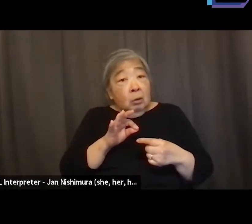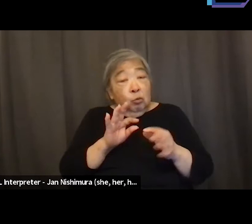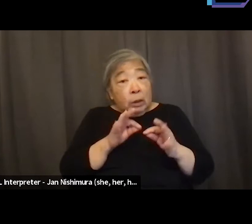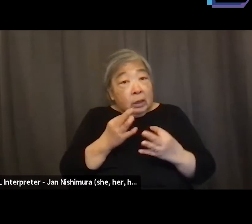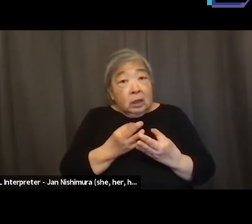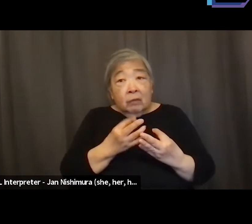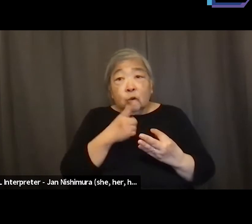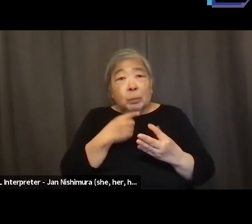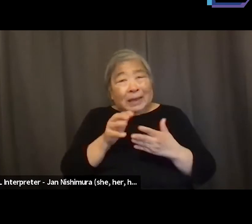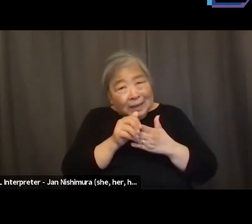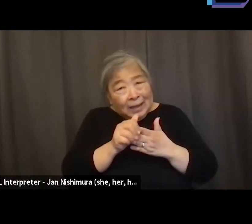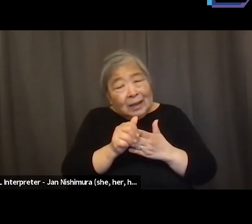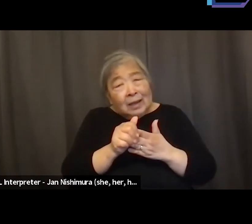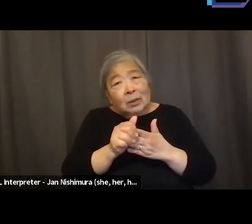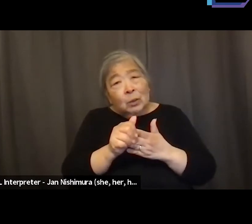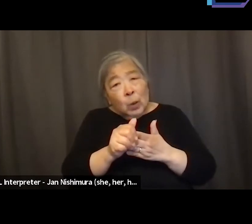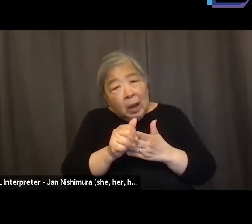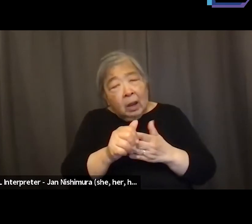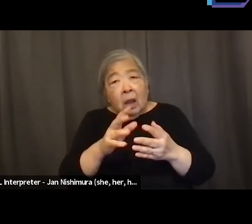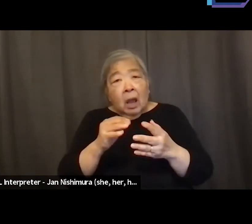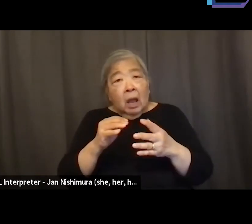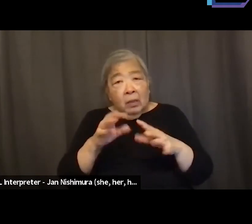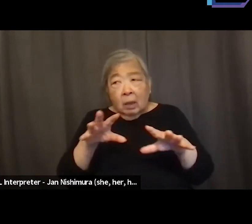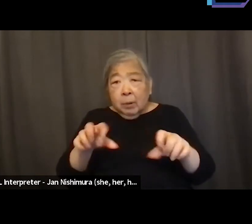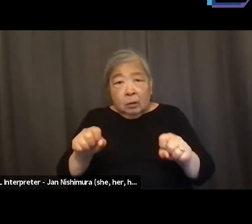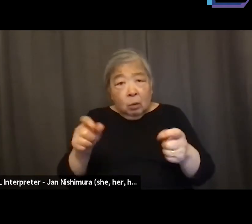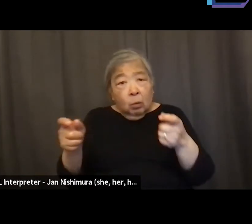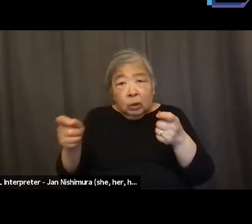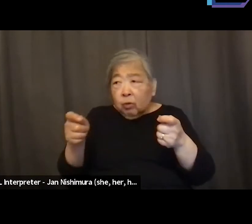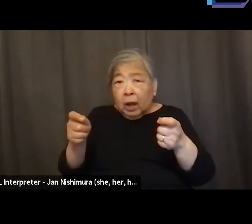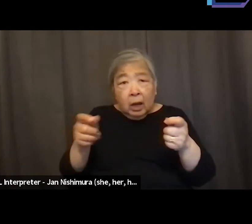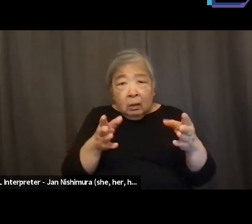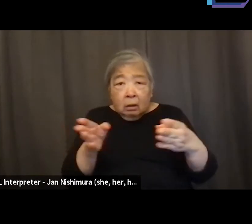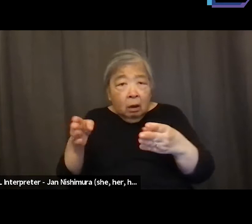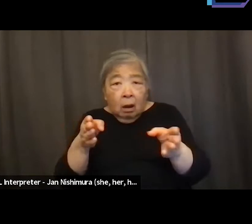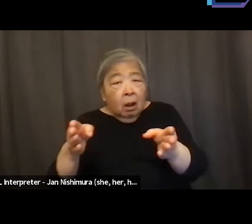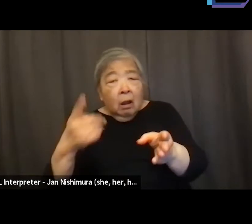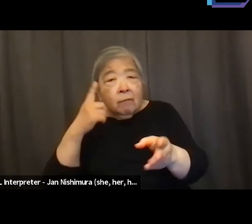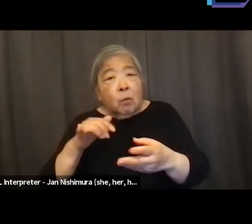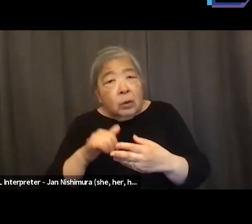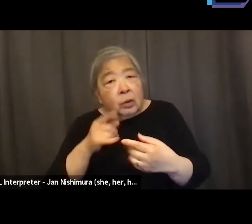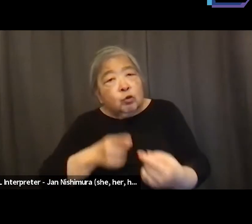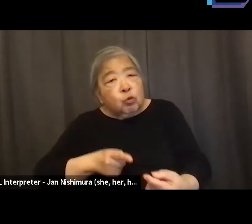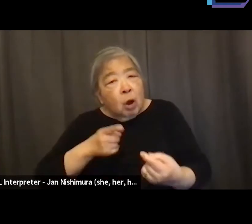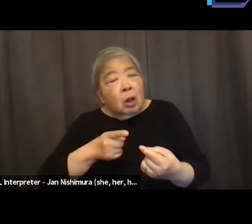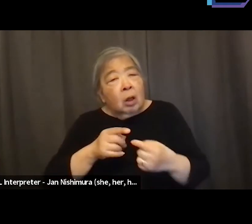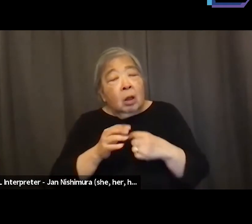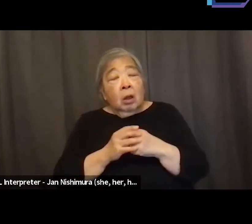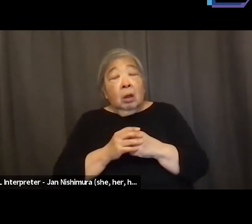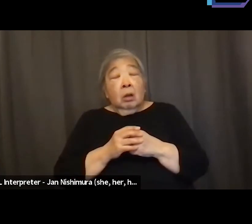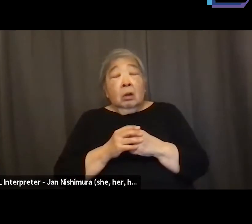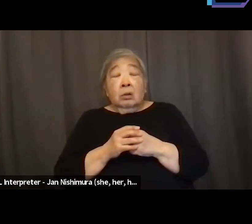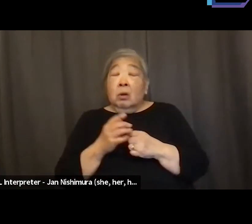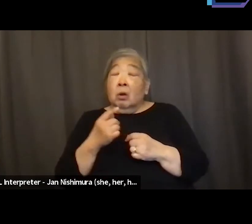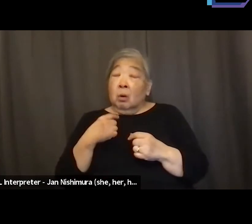the way and holding the reins for this struggle. And so that being said, I